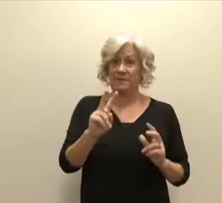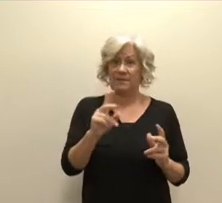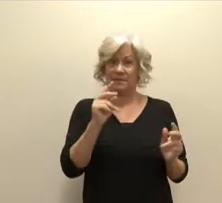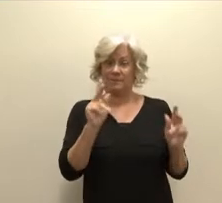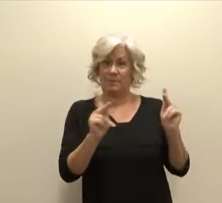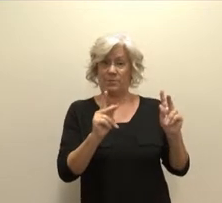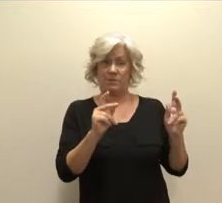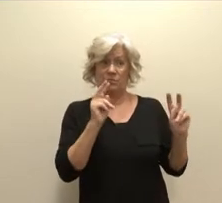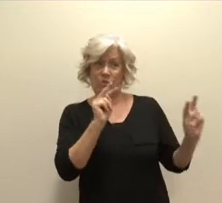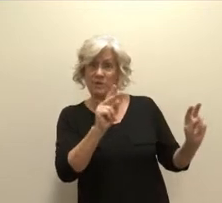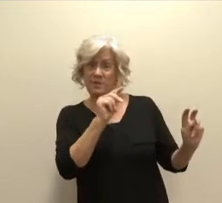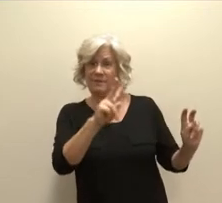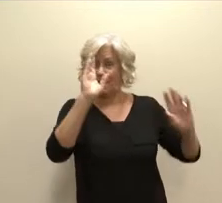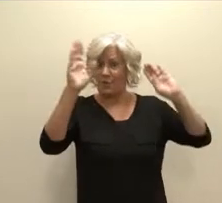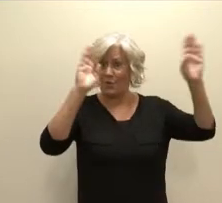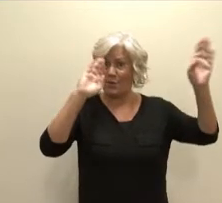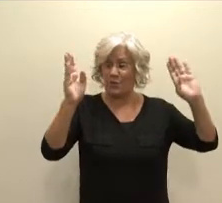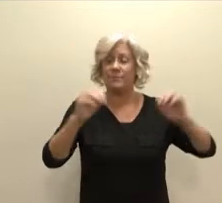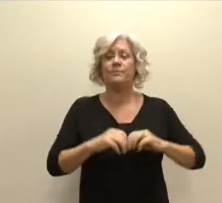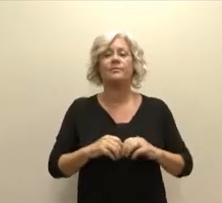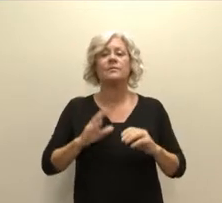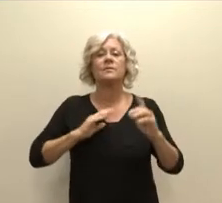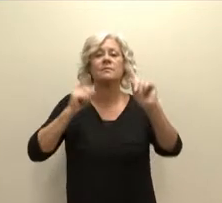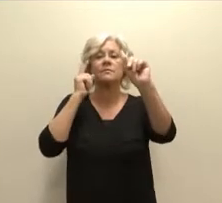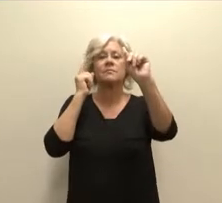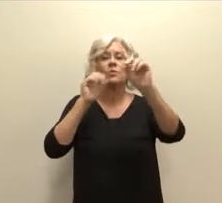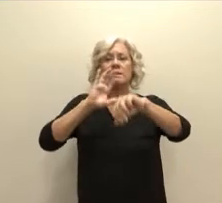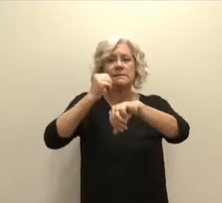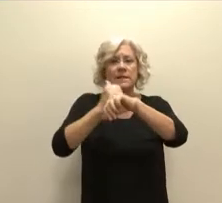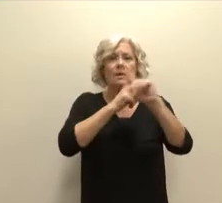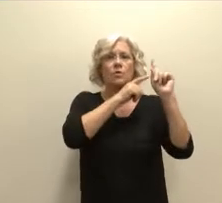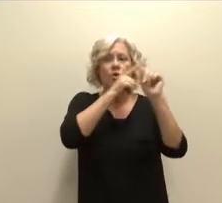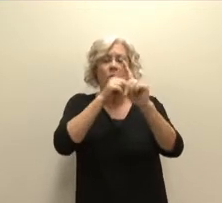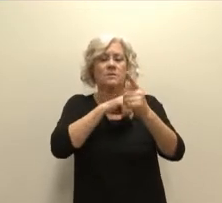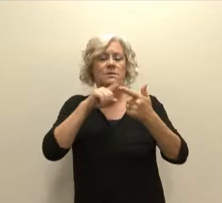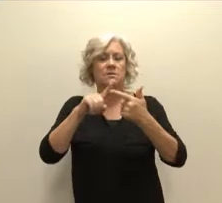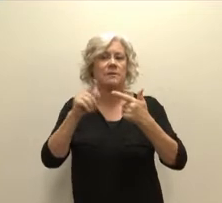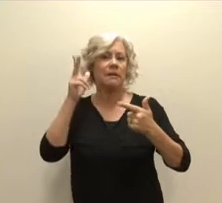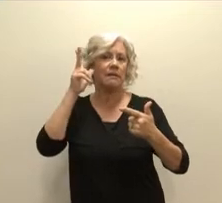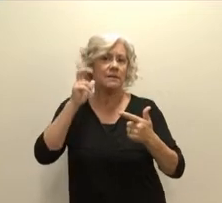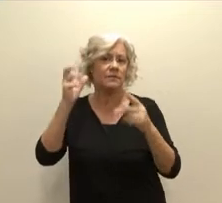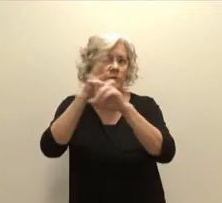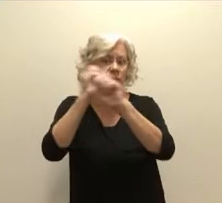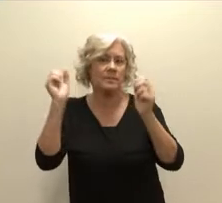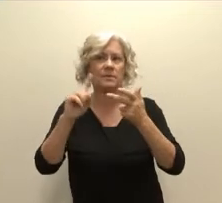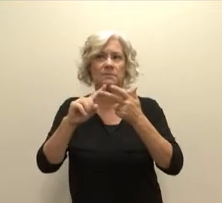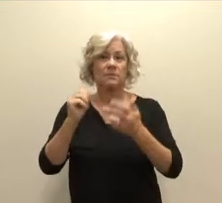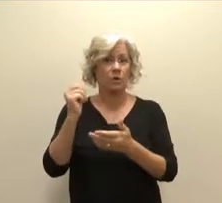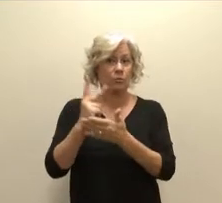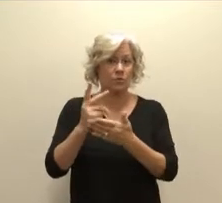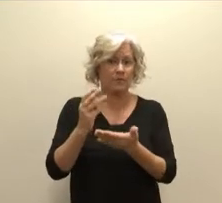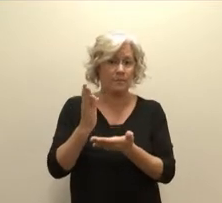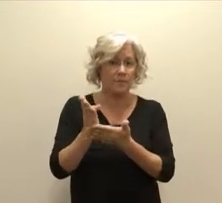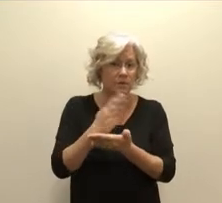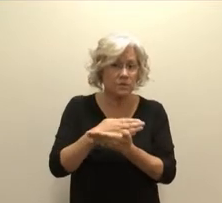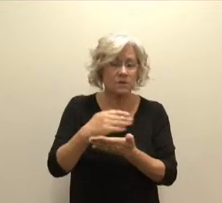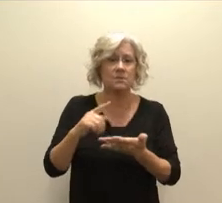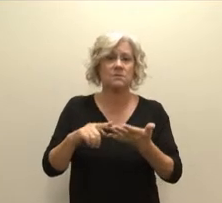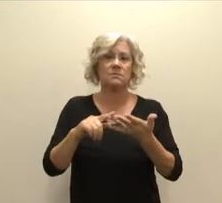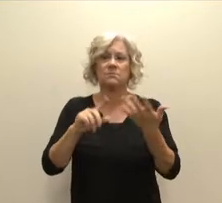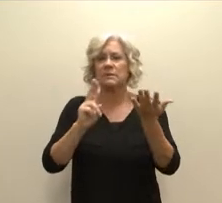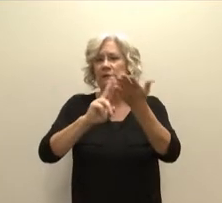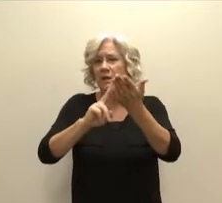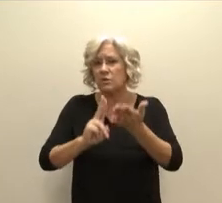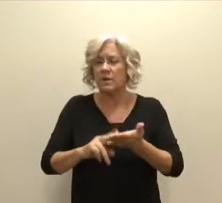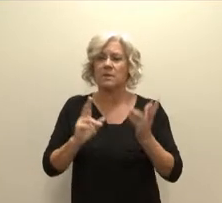The board's purpose is to set goals, listen to reports of the superintendent, approve budgets, contracts, and personnel appointments,